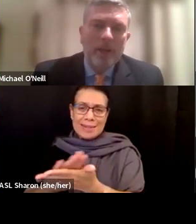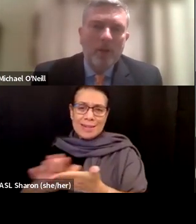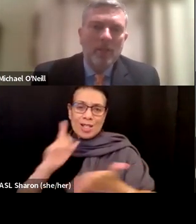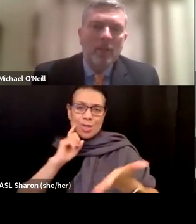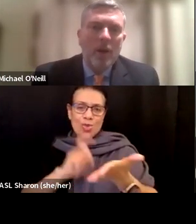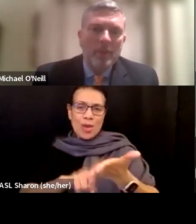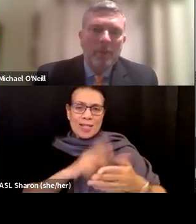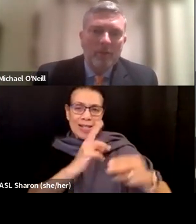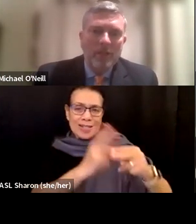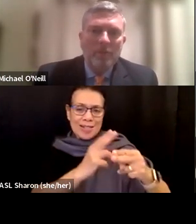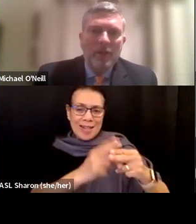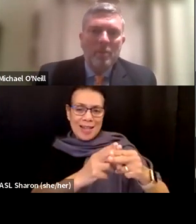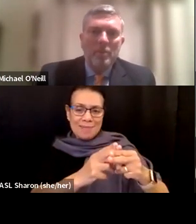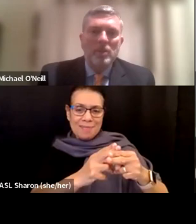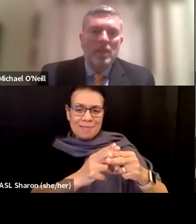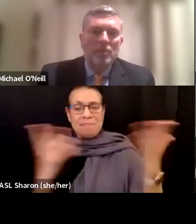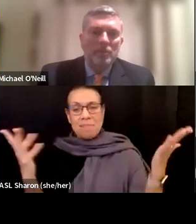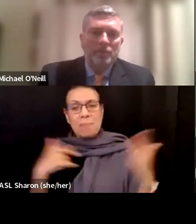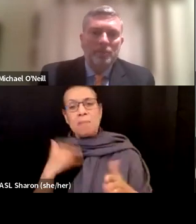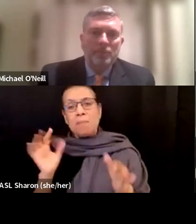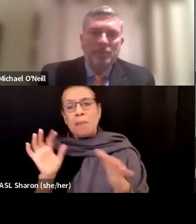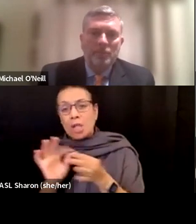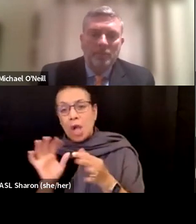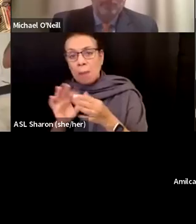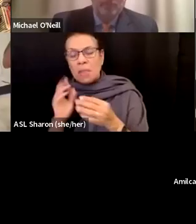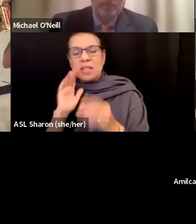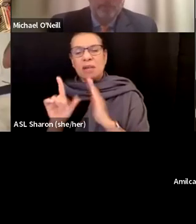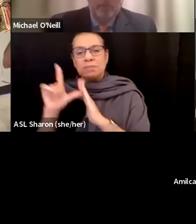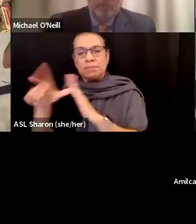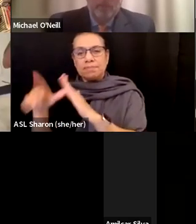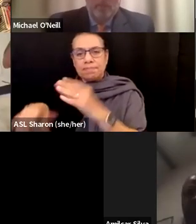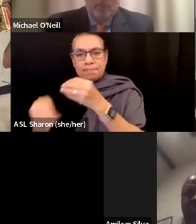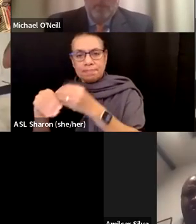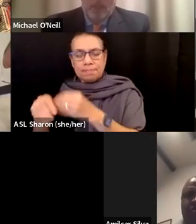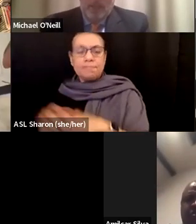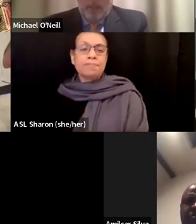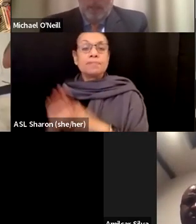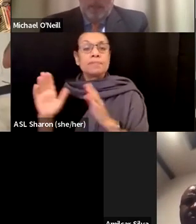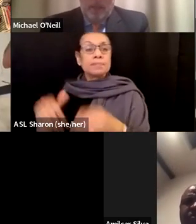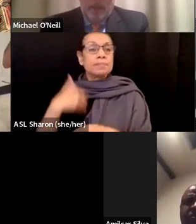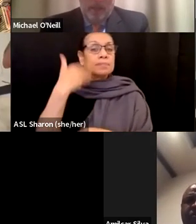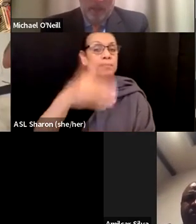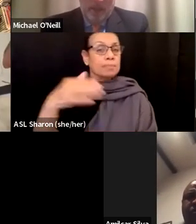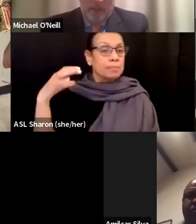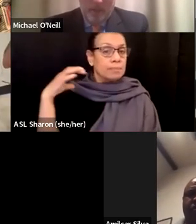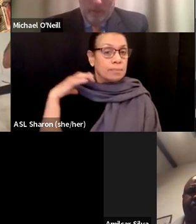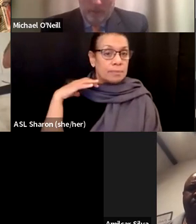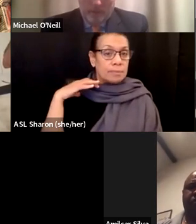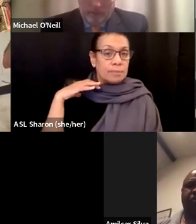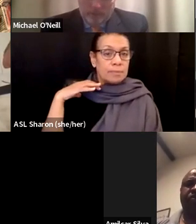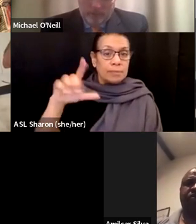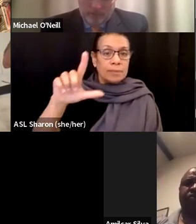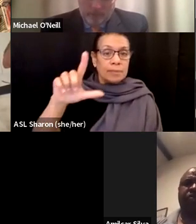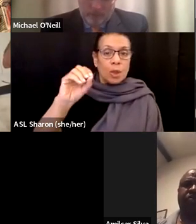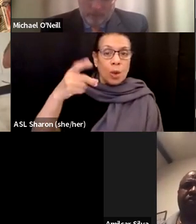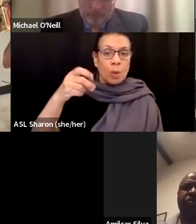than that my thoughts and comments have been addressed by fellow members thank you thank you miss lepera thank you madam chair